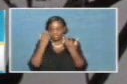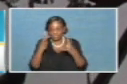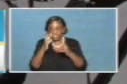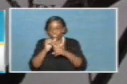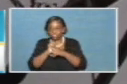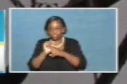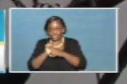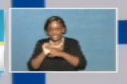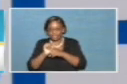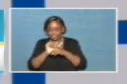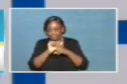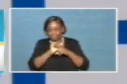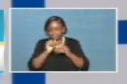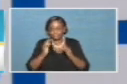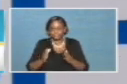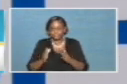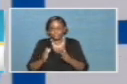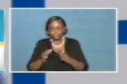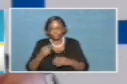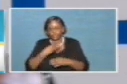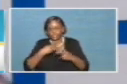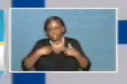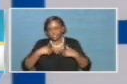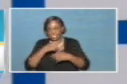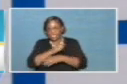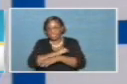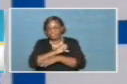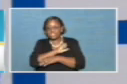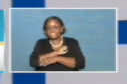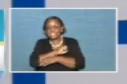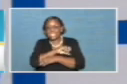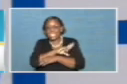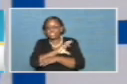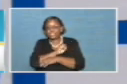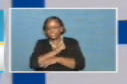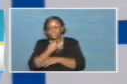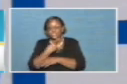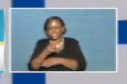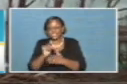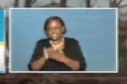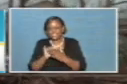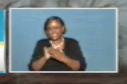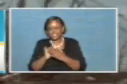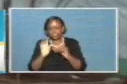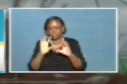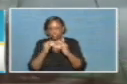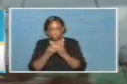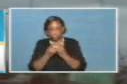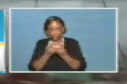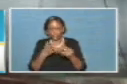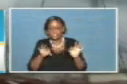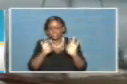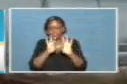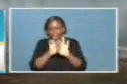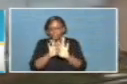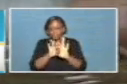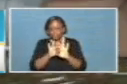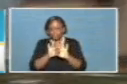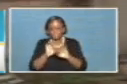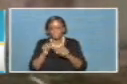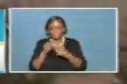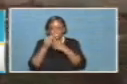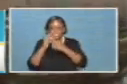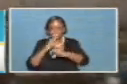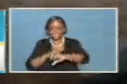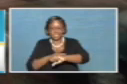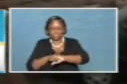program. Works and Utilities Minister, the Honorable Alfred Says, told the group that they play a pivotal role in times of disaster and in